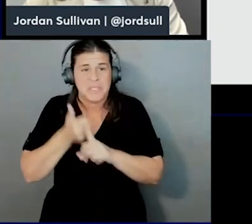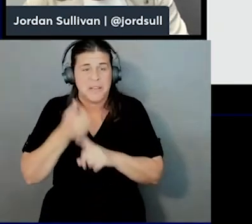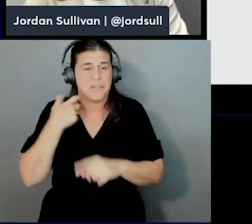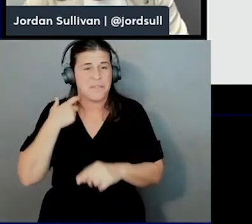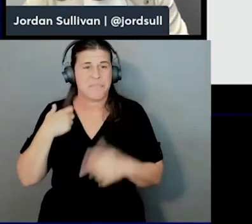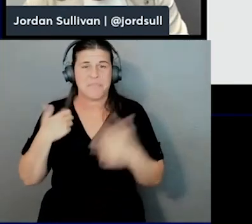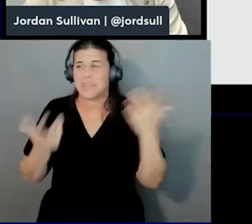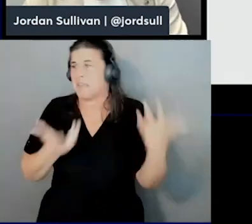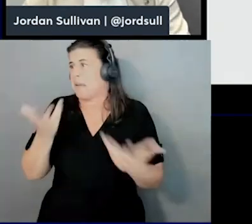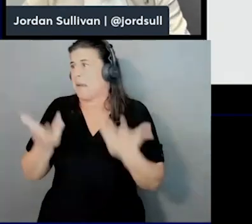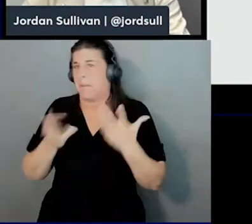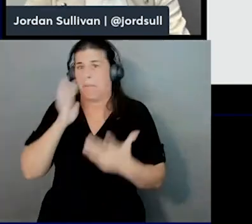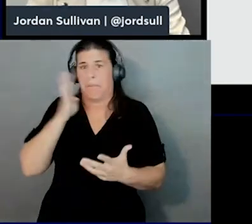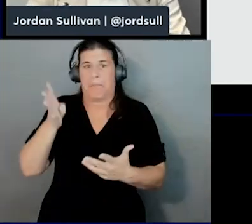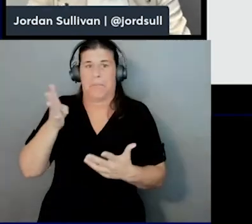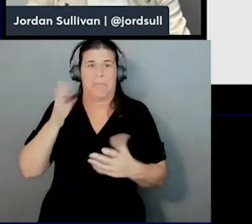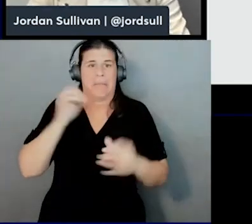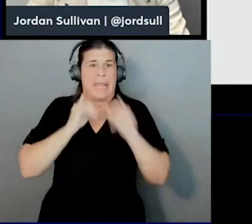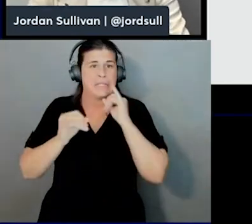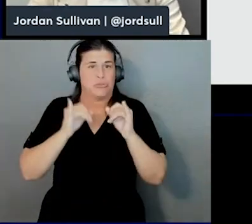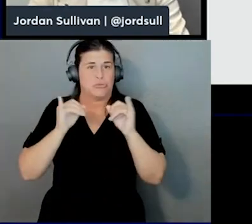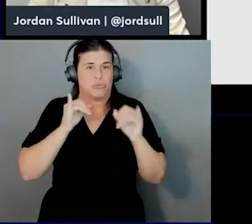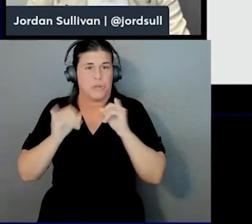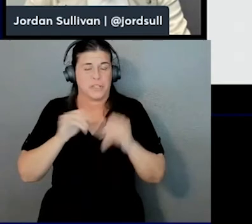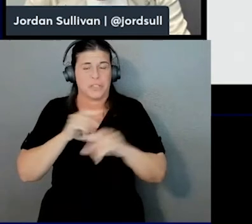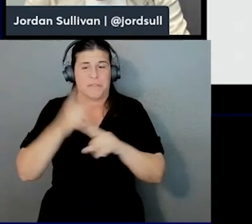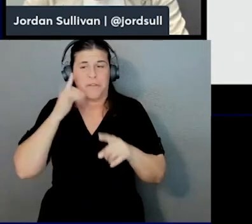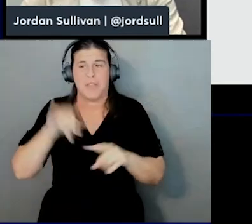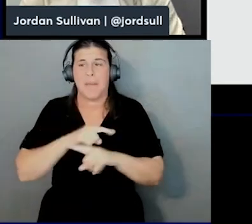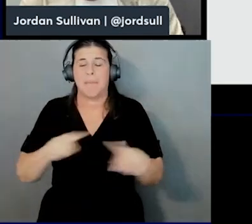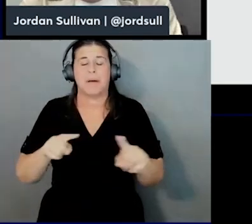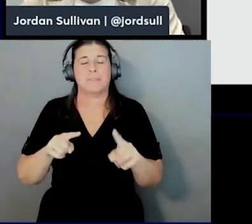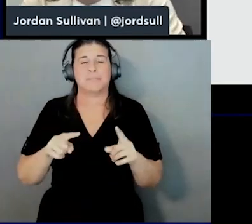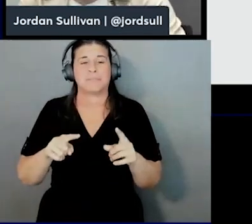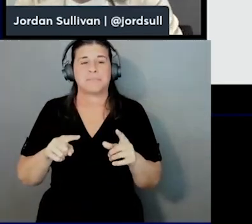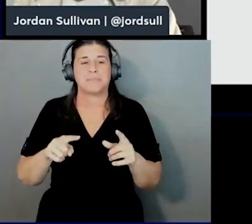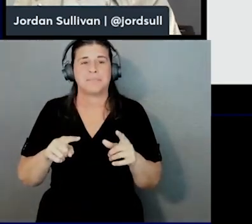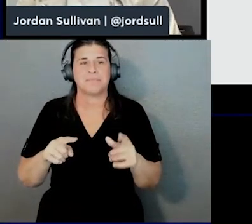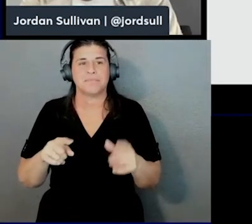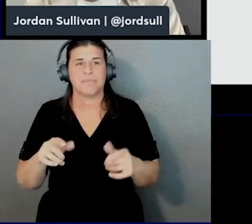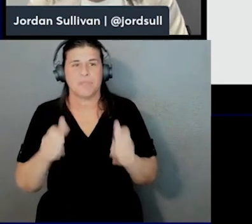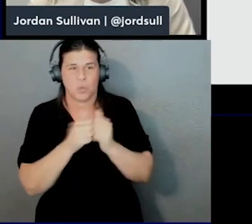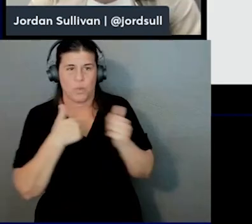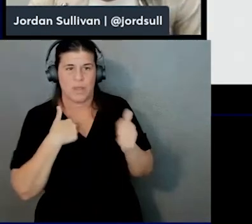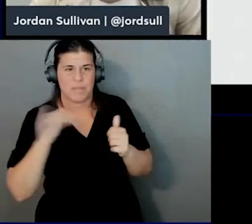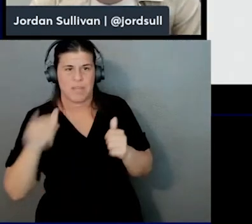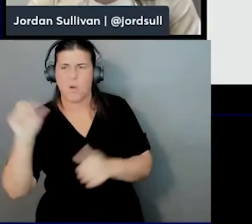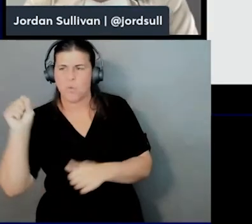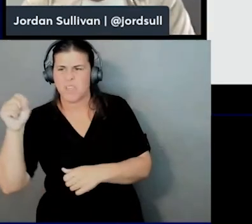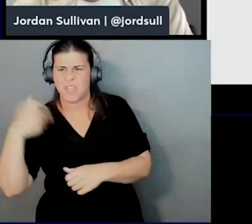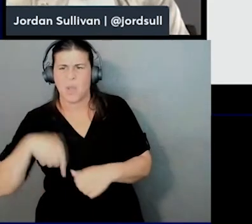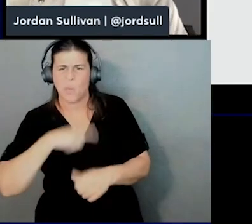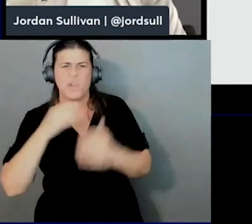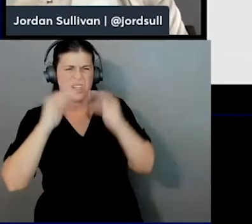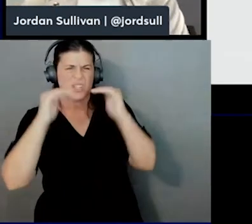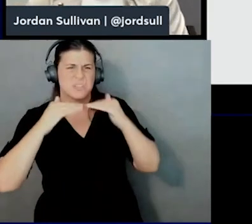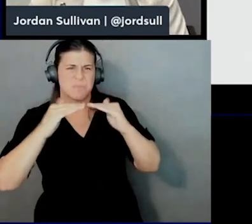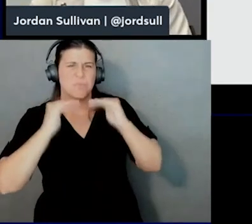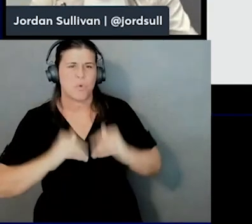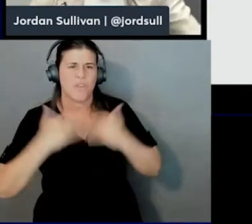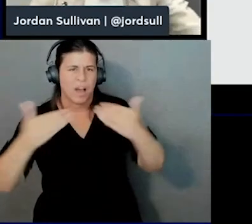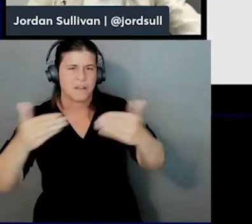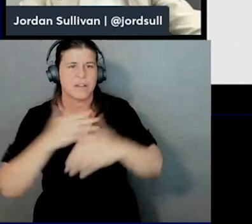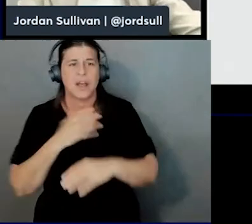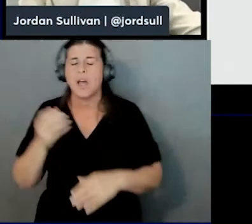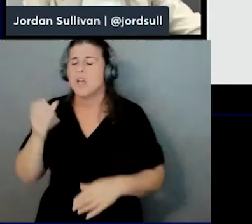to instructions. Okay, let me skip this part. Yeah, that's cool. We can just move on. Yeah. So